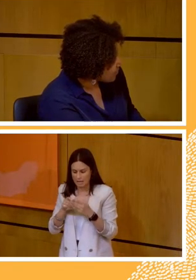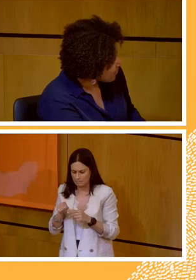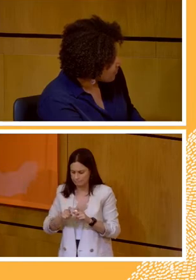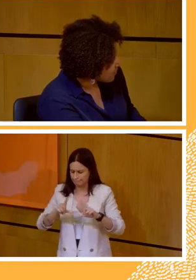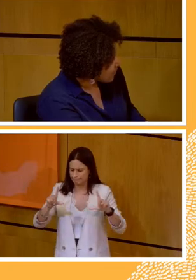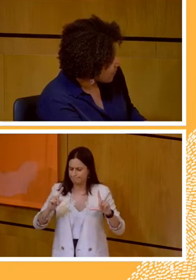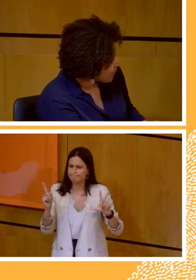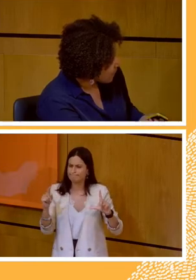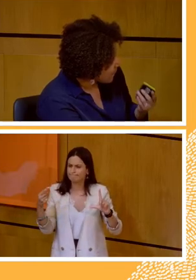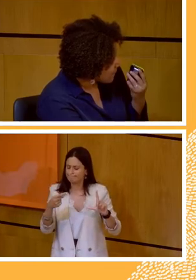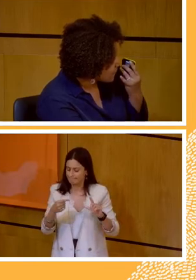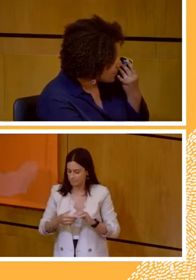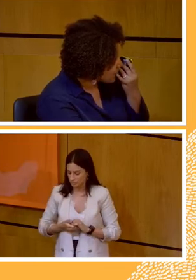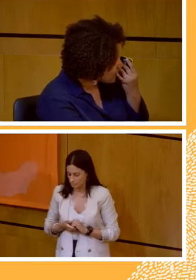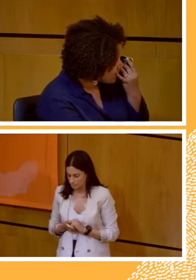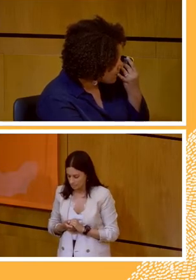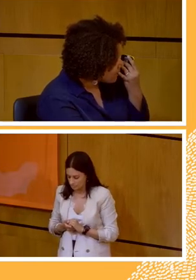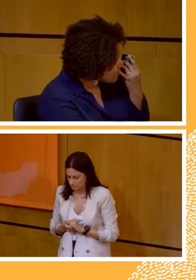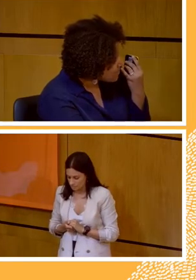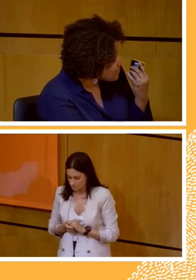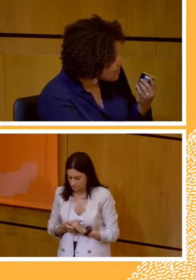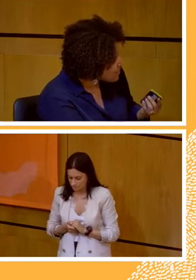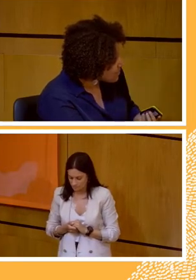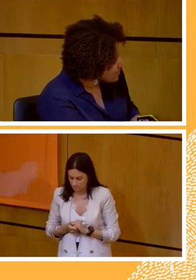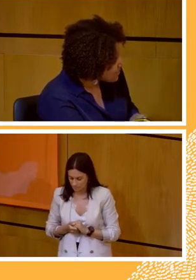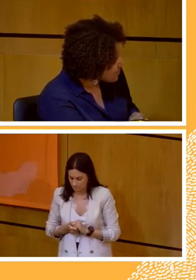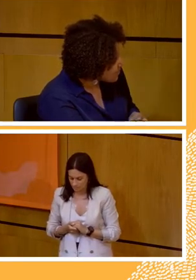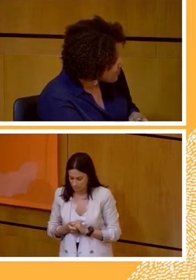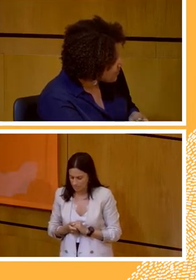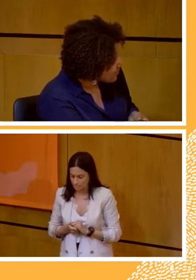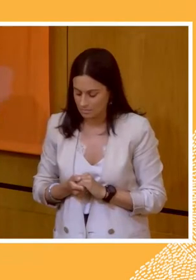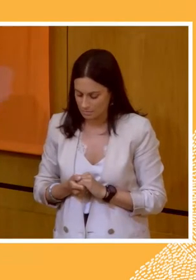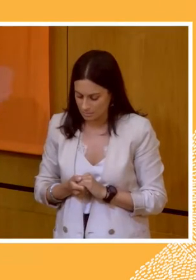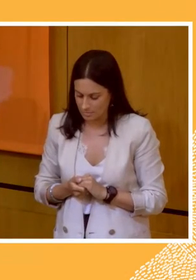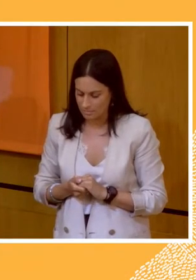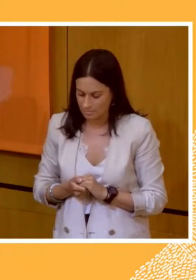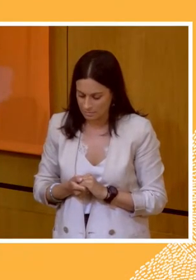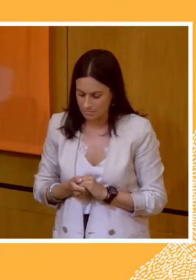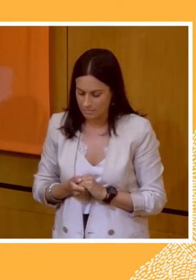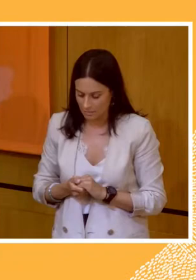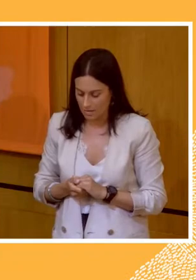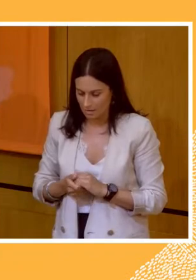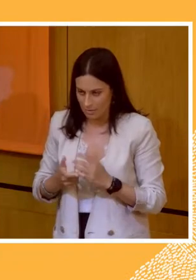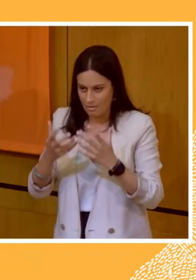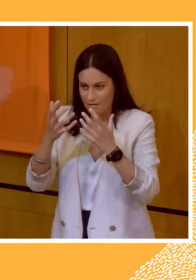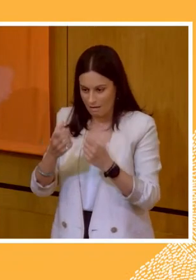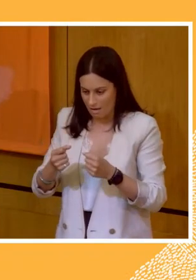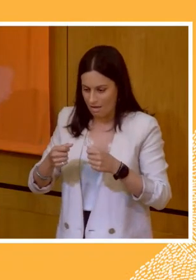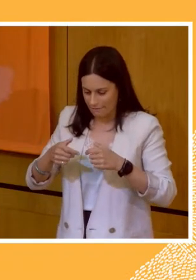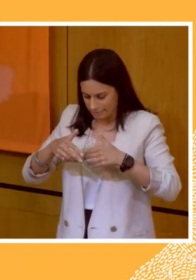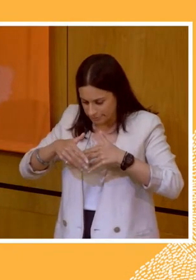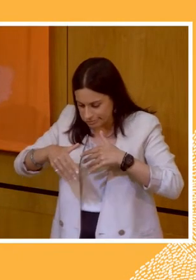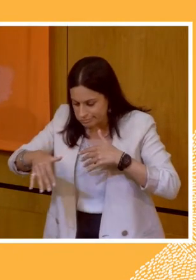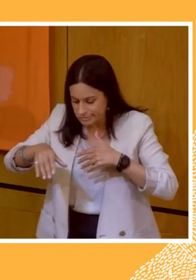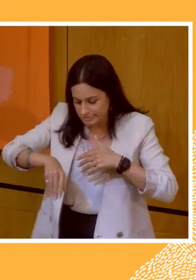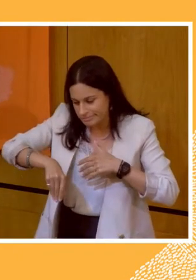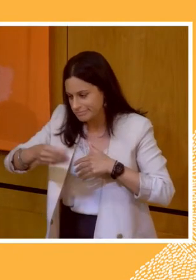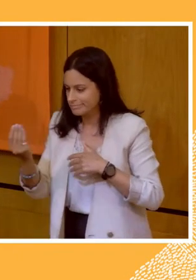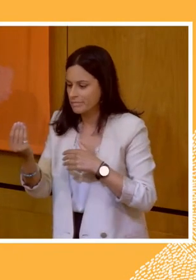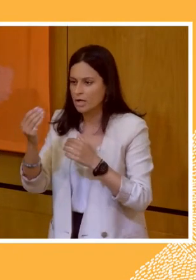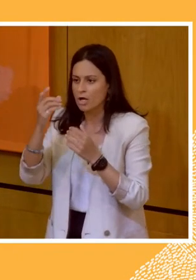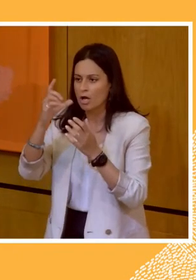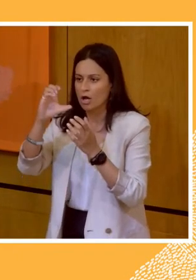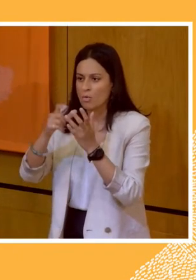Yes, that old lady having a comb. And probably